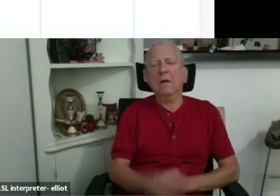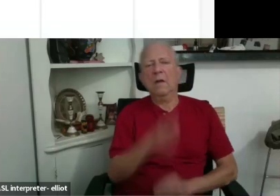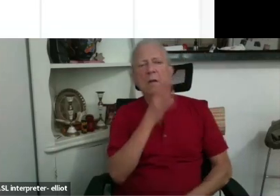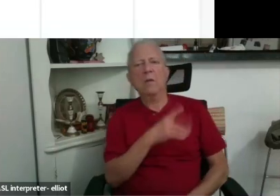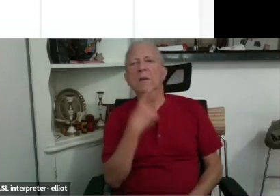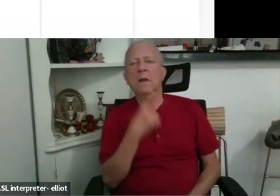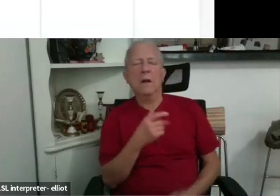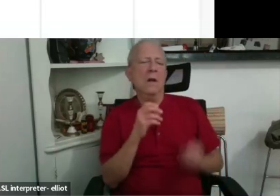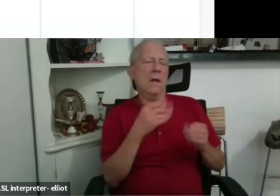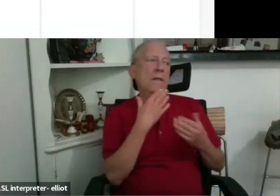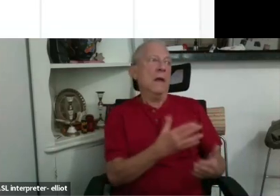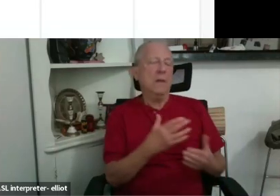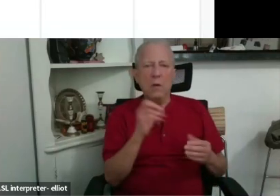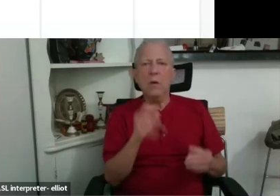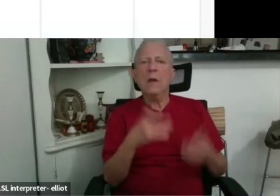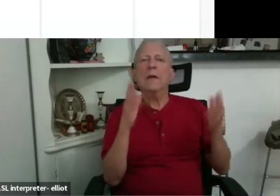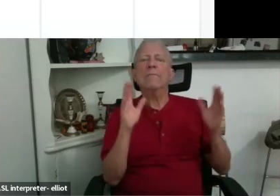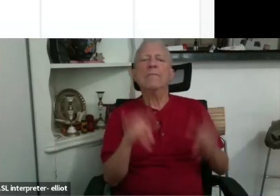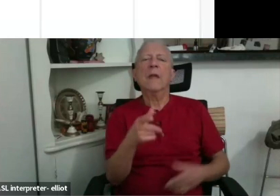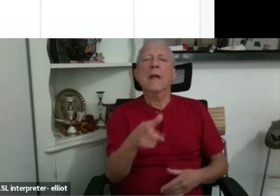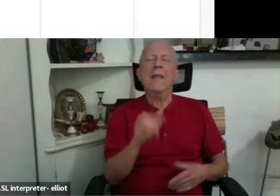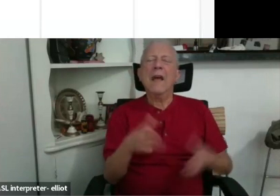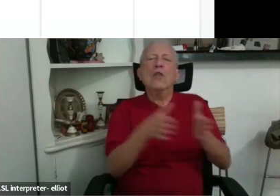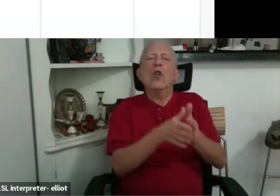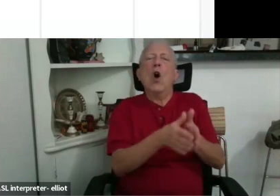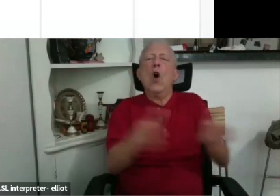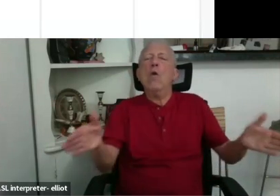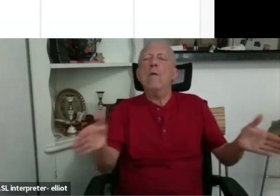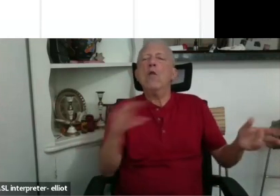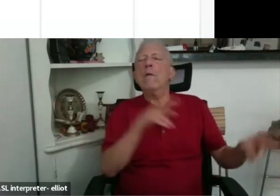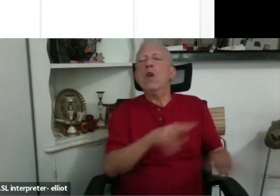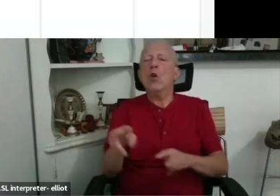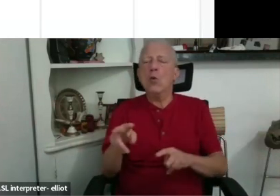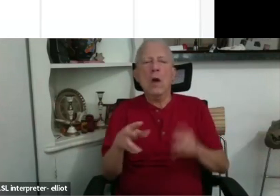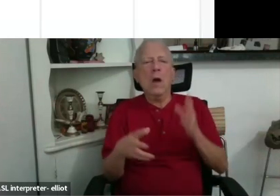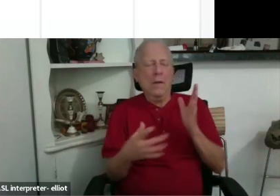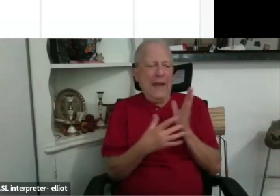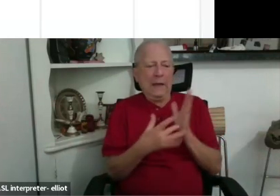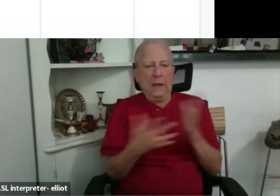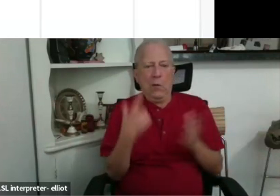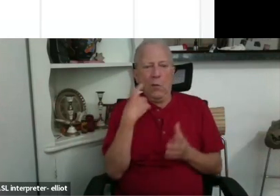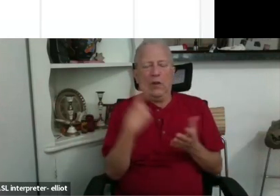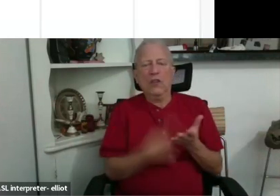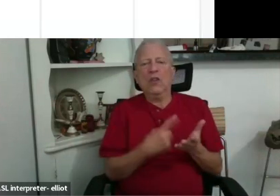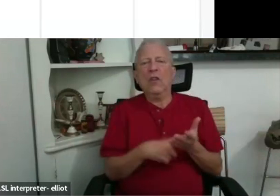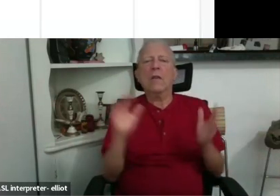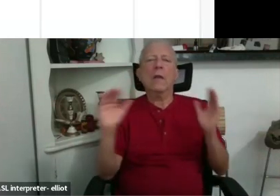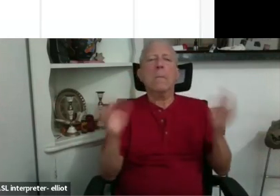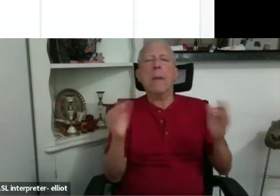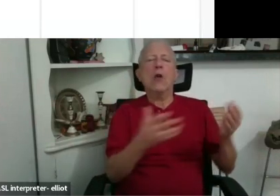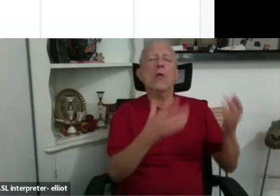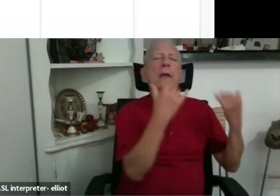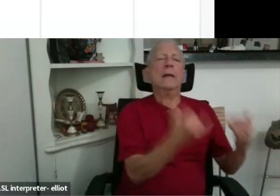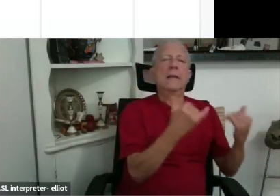Okay, here we are. So this is just like an overview of technically what we discussed, like a comparison between the existing